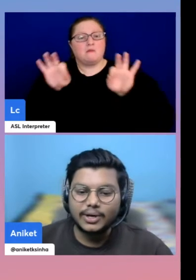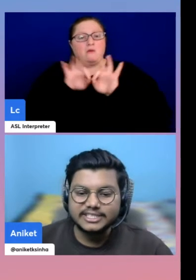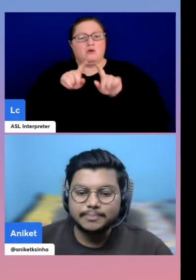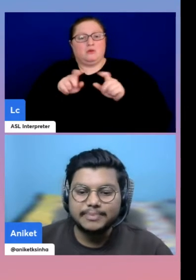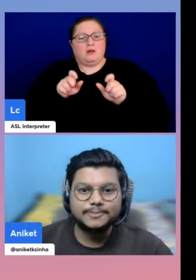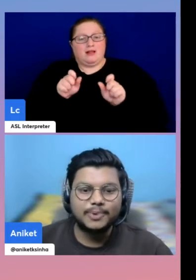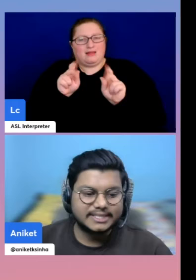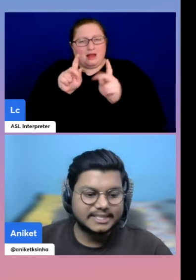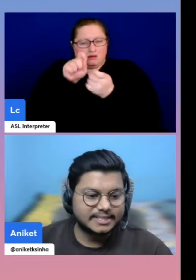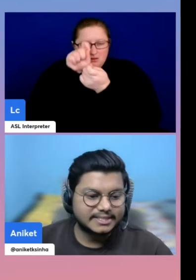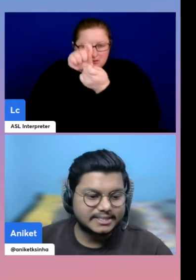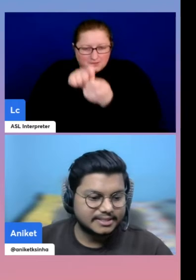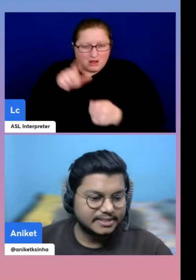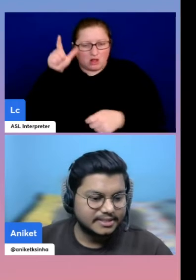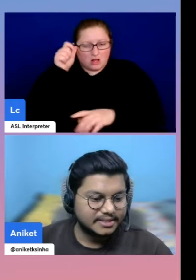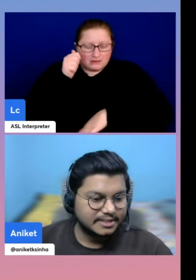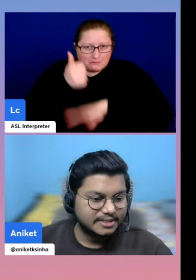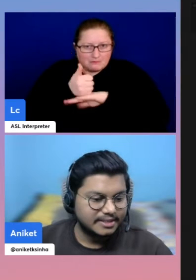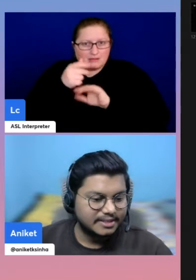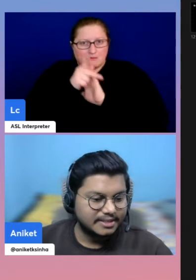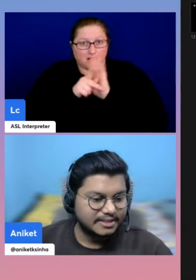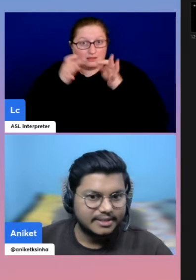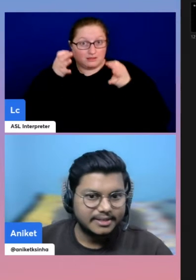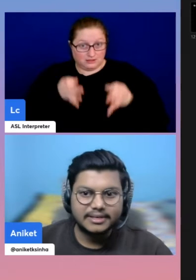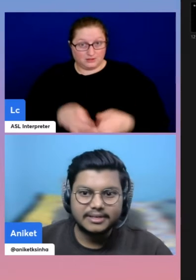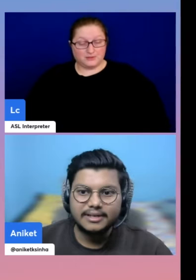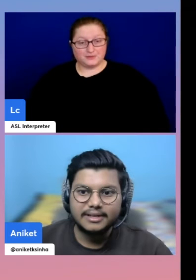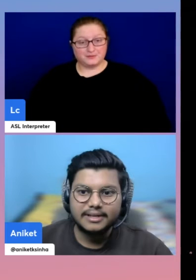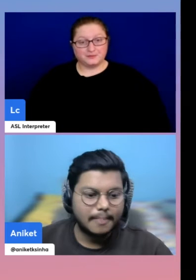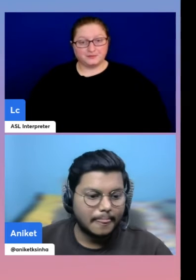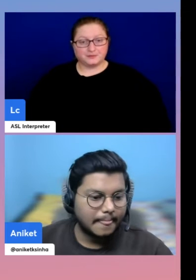fine-grained logic-based policy decisions.